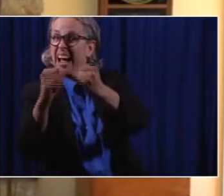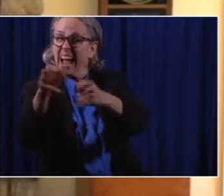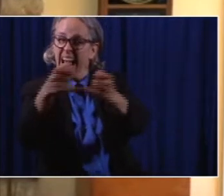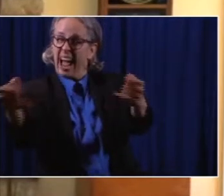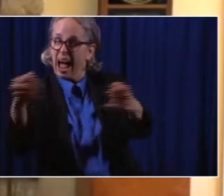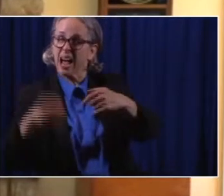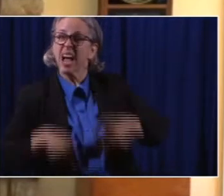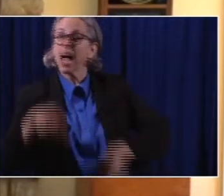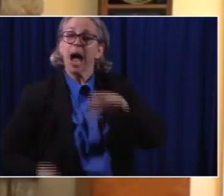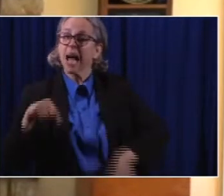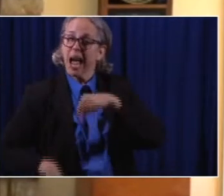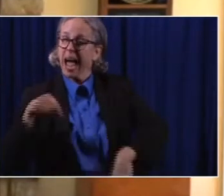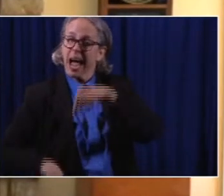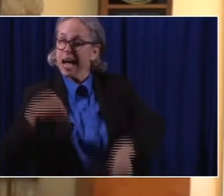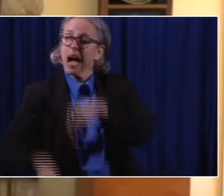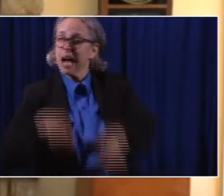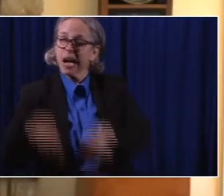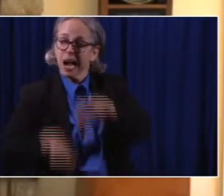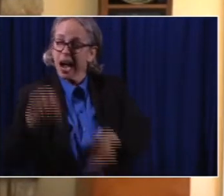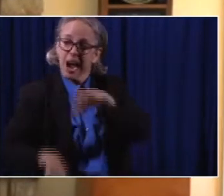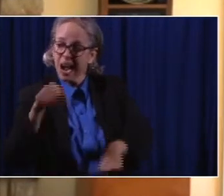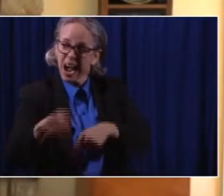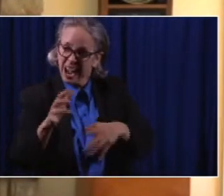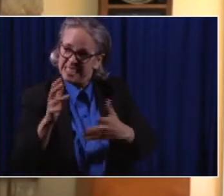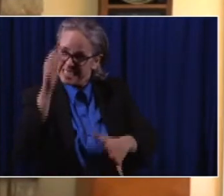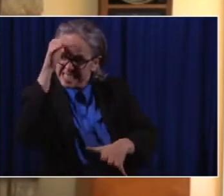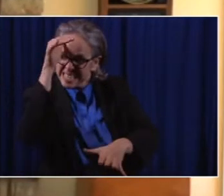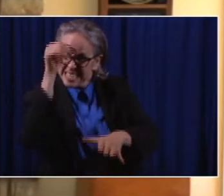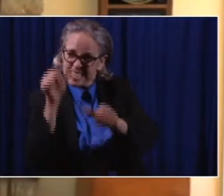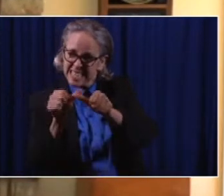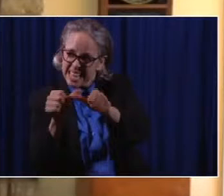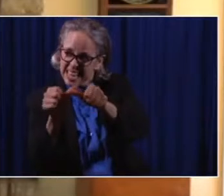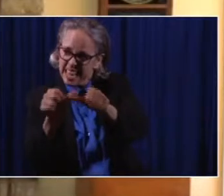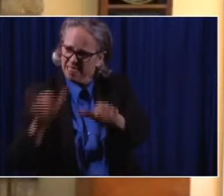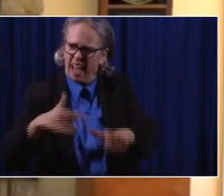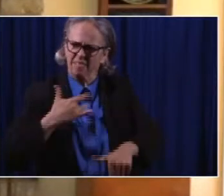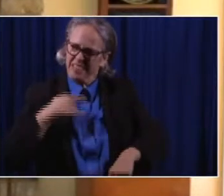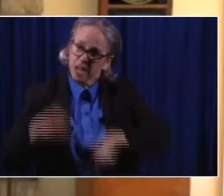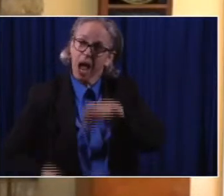the opportunity to make it and to be able to celebrate,